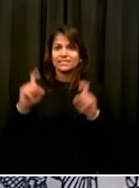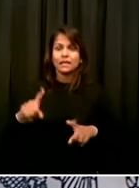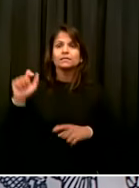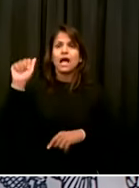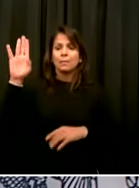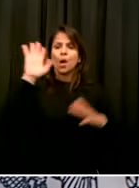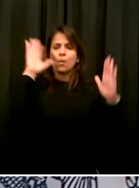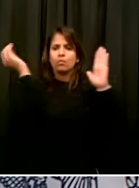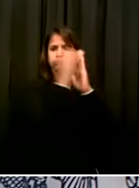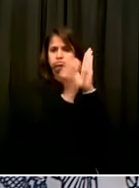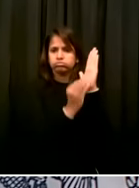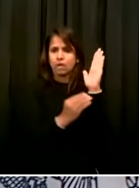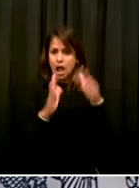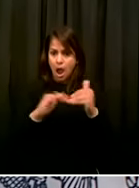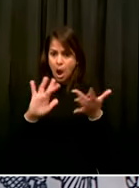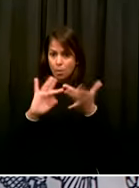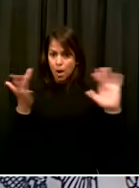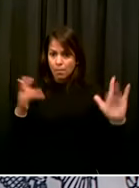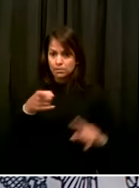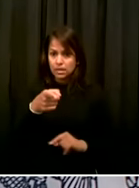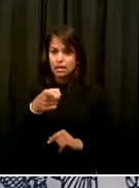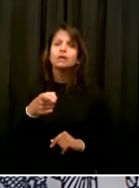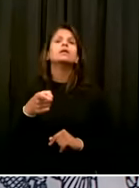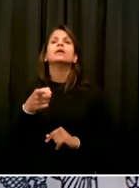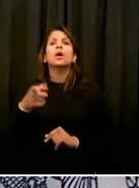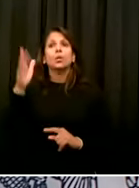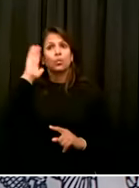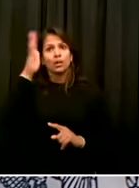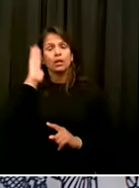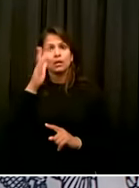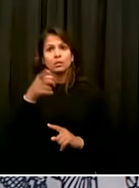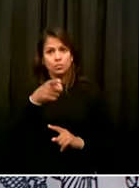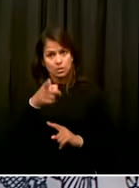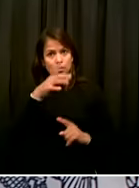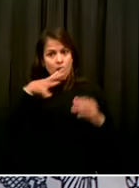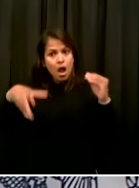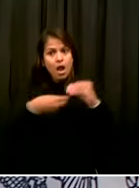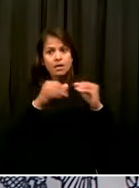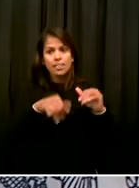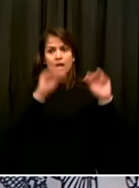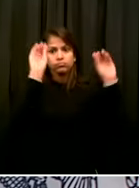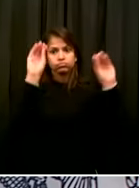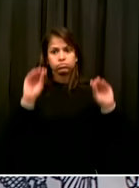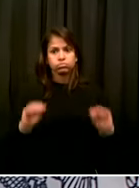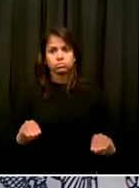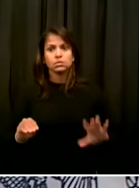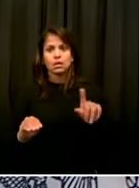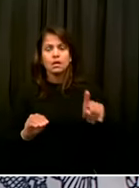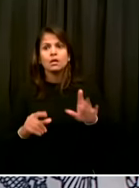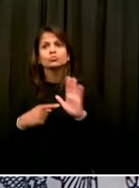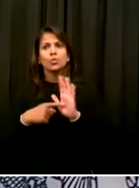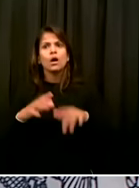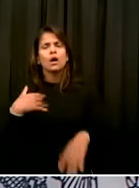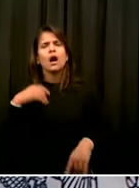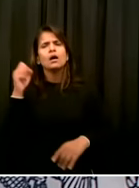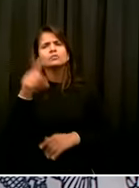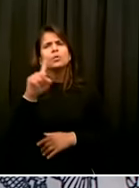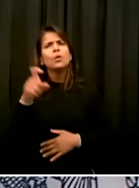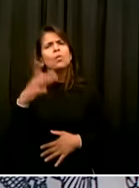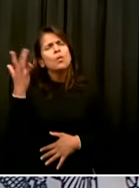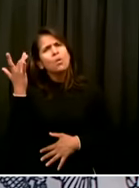know when that we've got an outbreak in a local area, such as Sunset